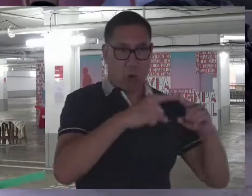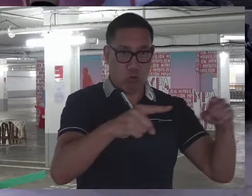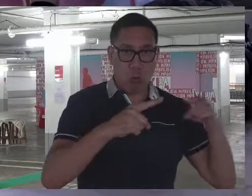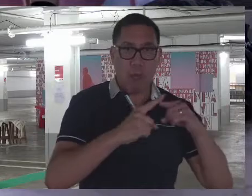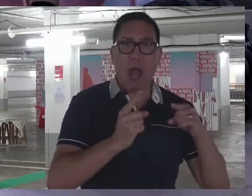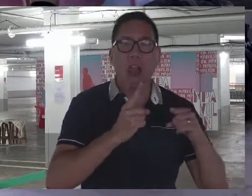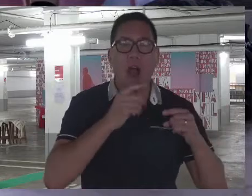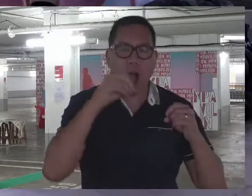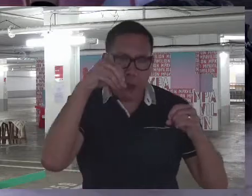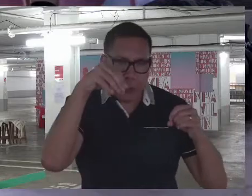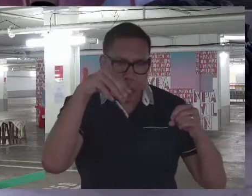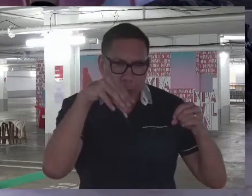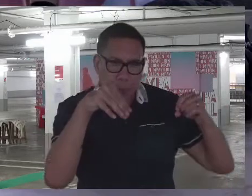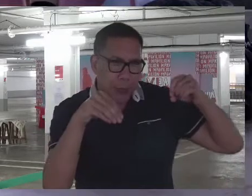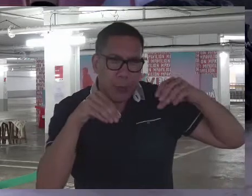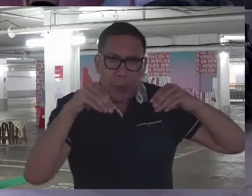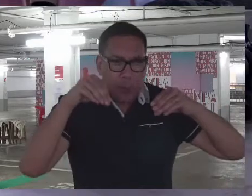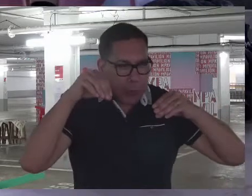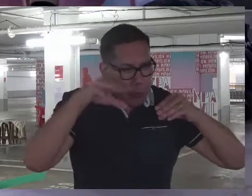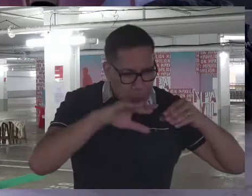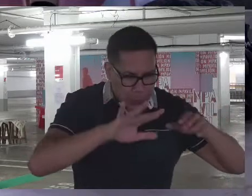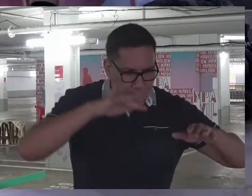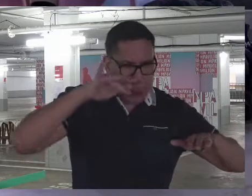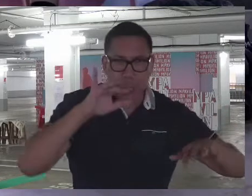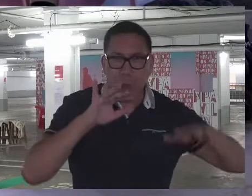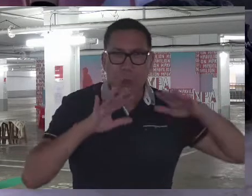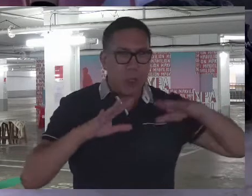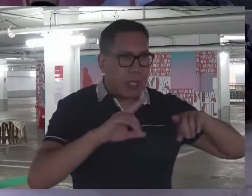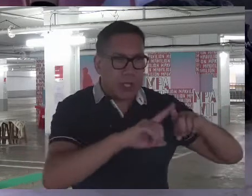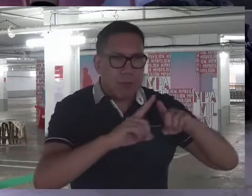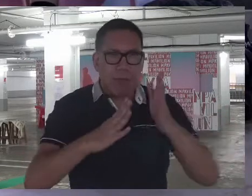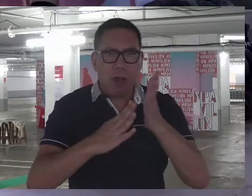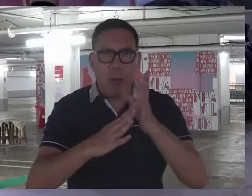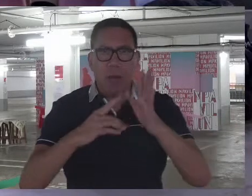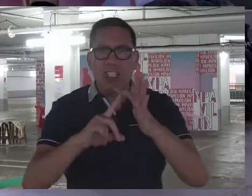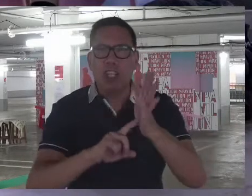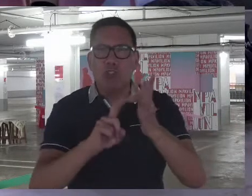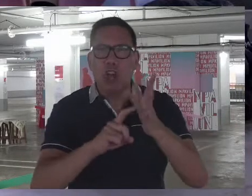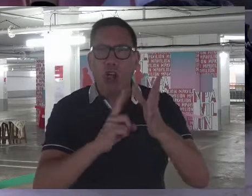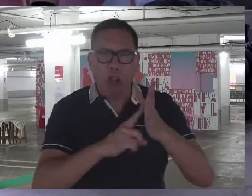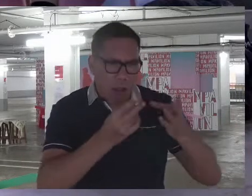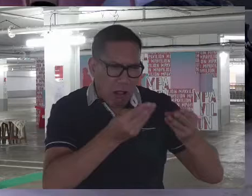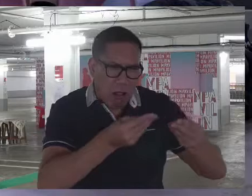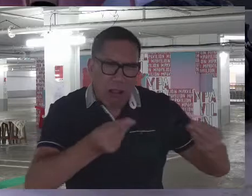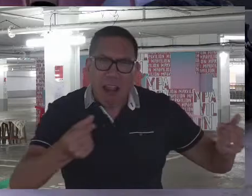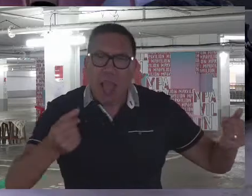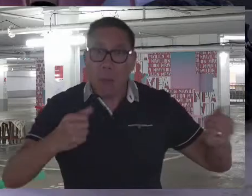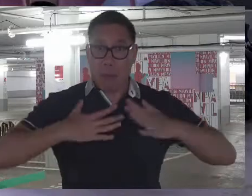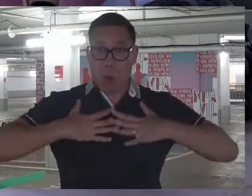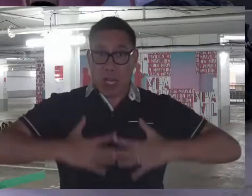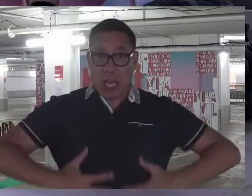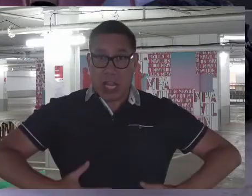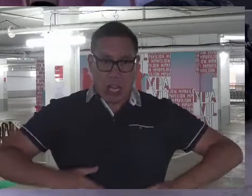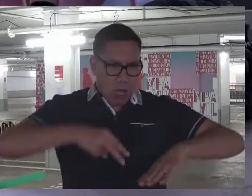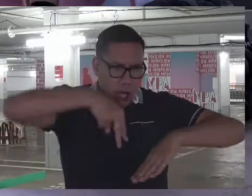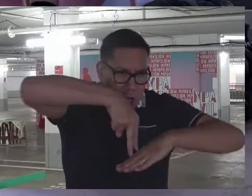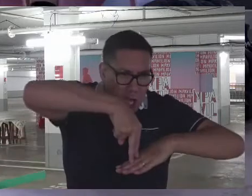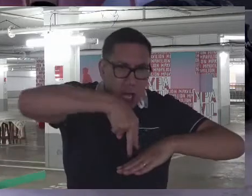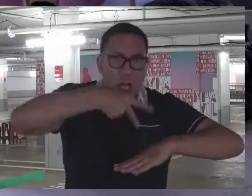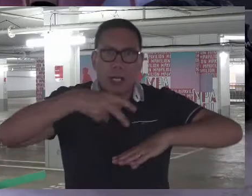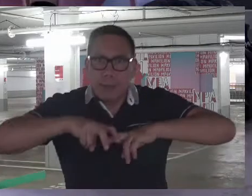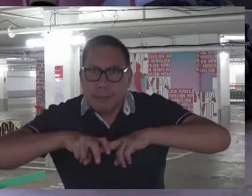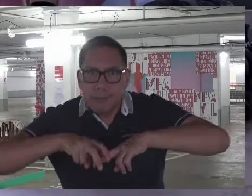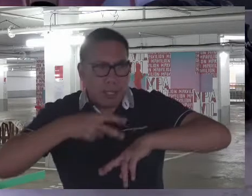light and the interaction of materials and my body on various mediums of photography,